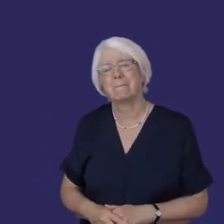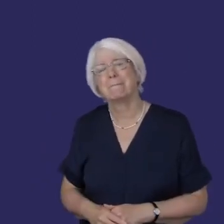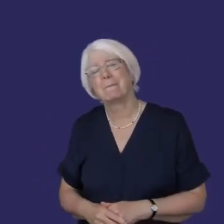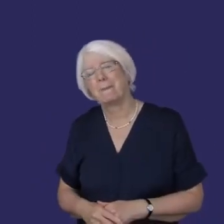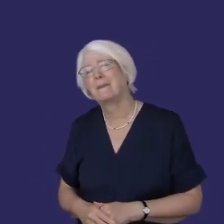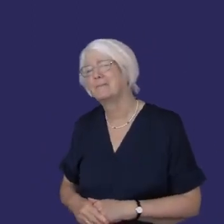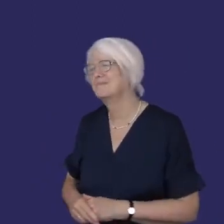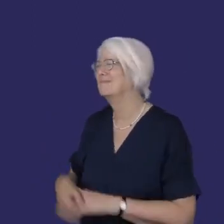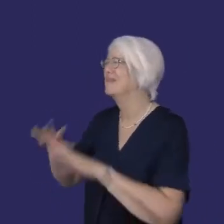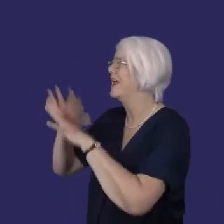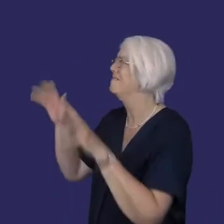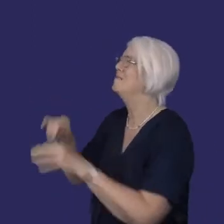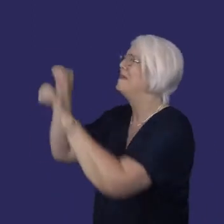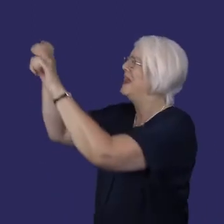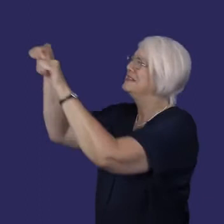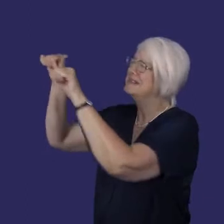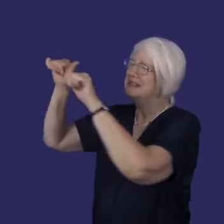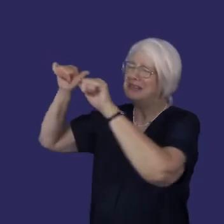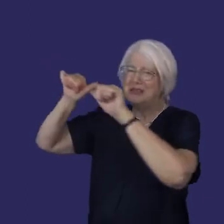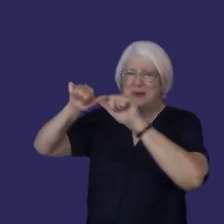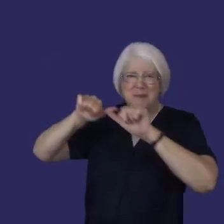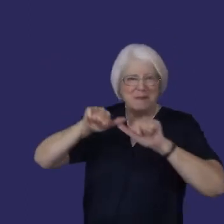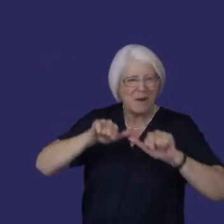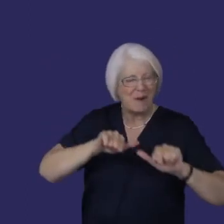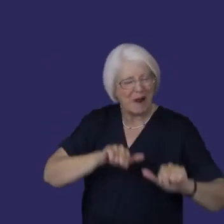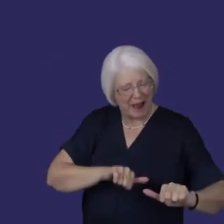always. And every blessing